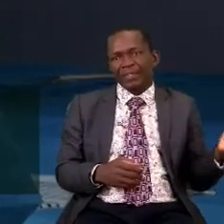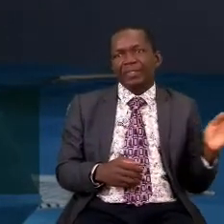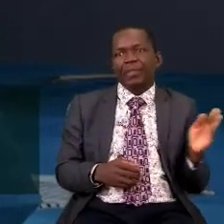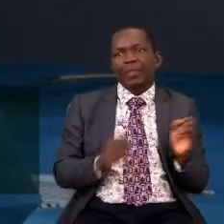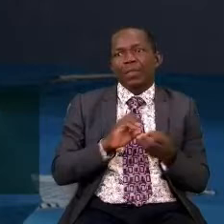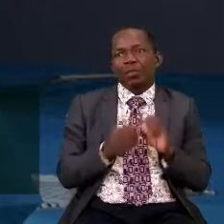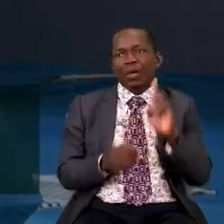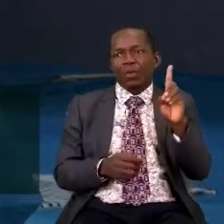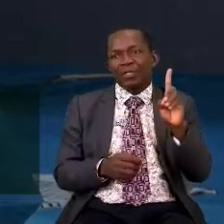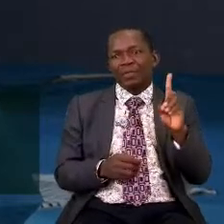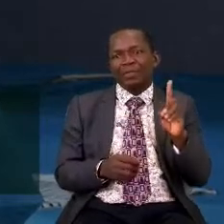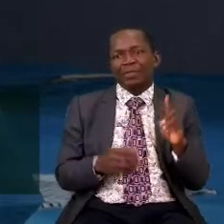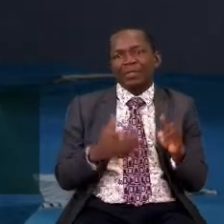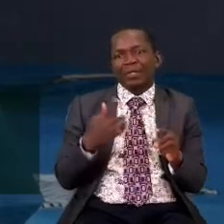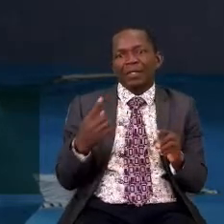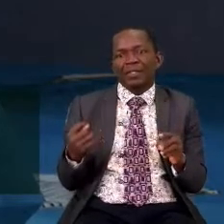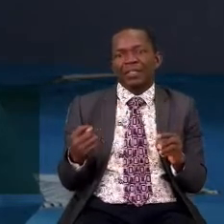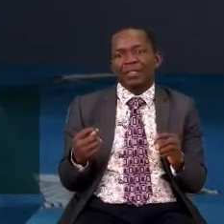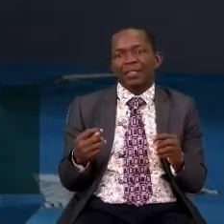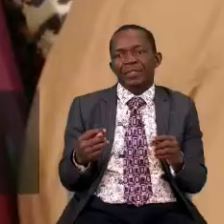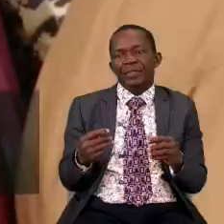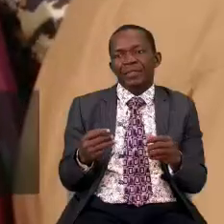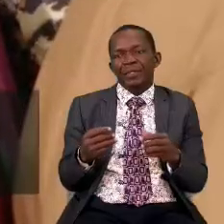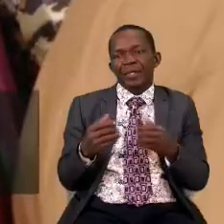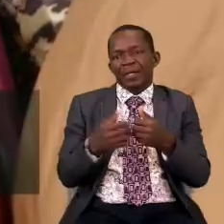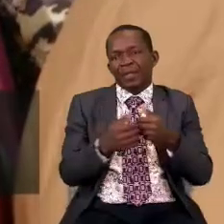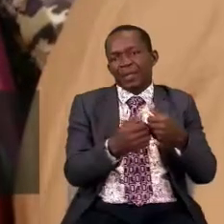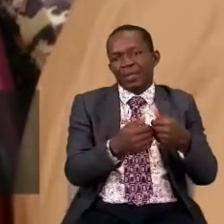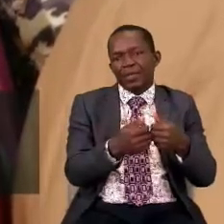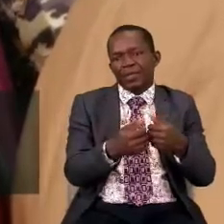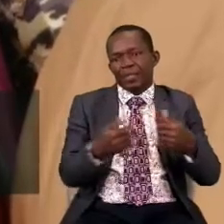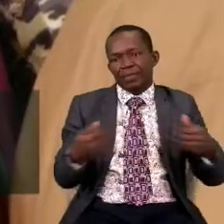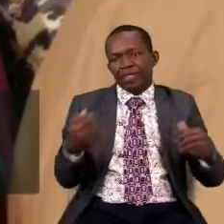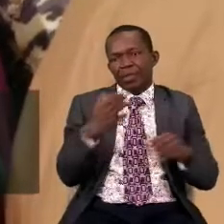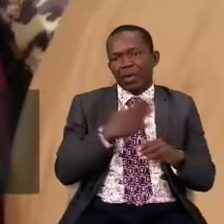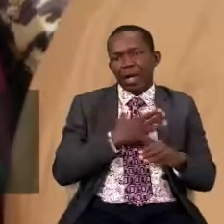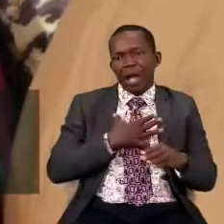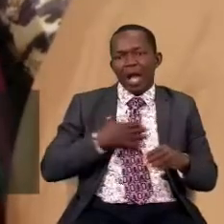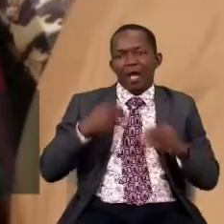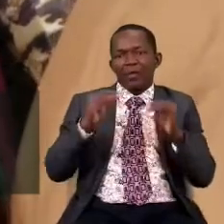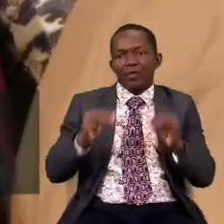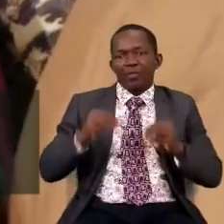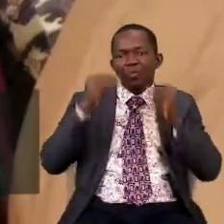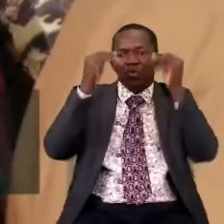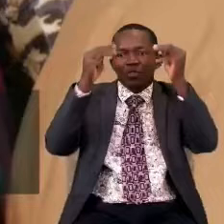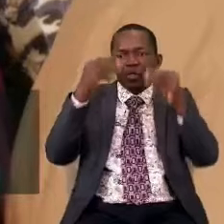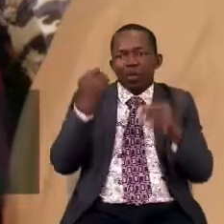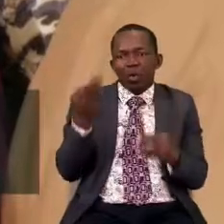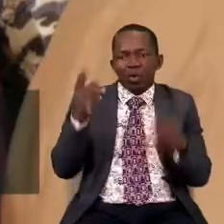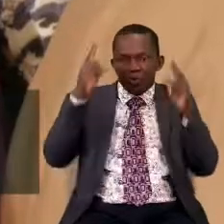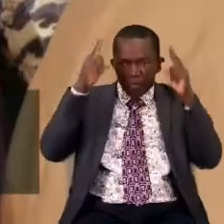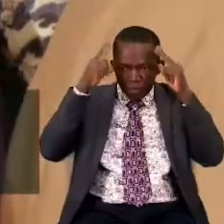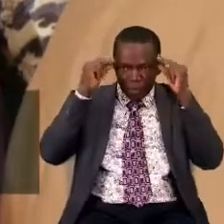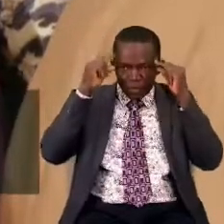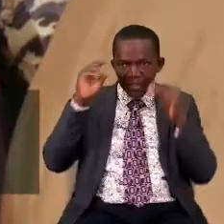and promotion of Moses. Number two, the demonstration of patience by